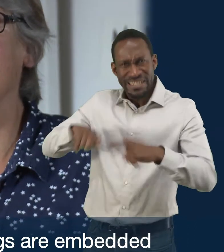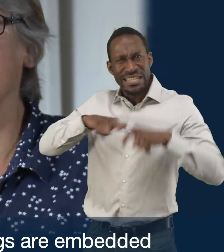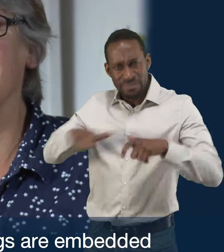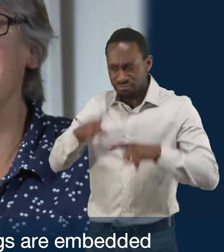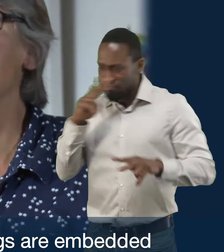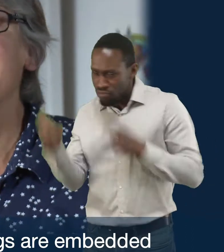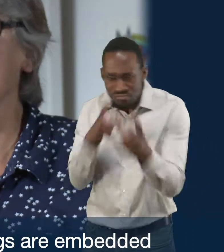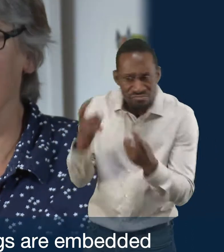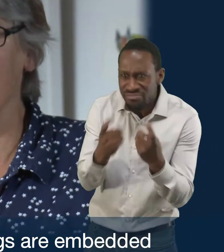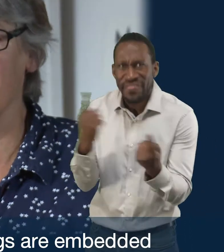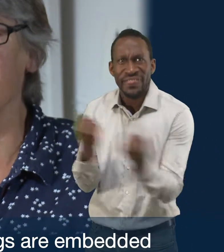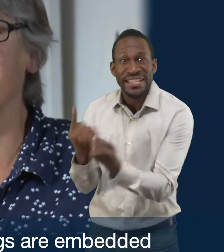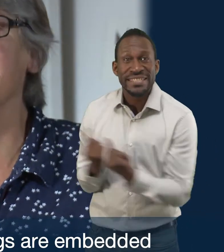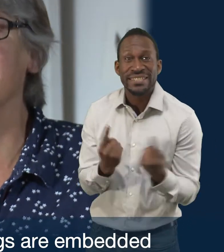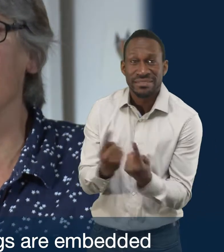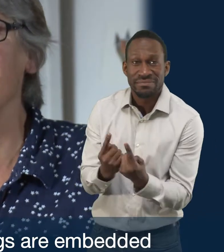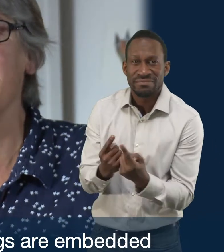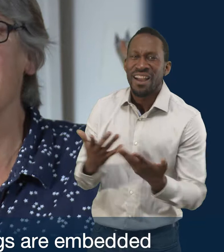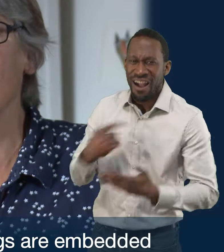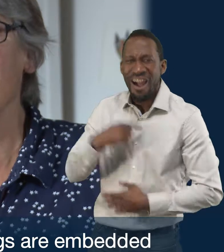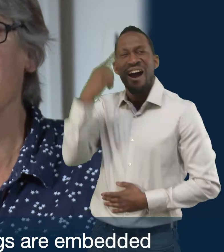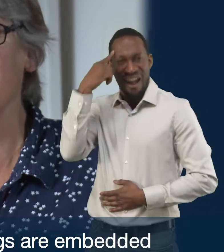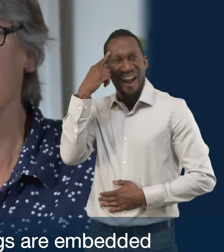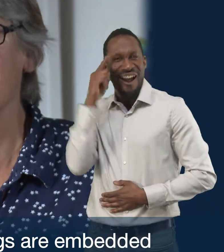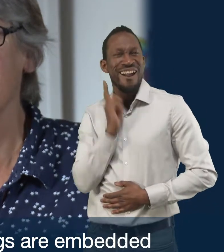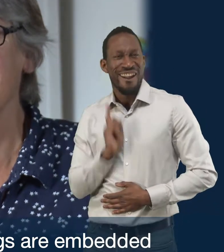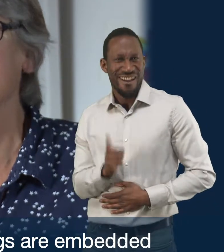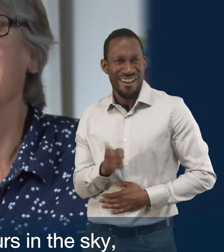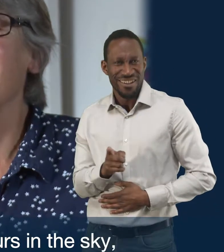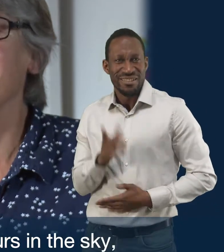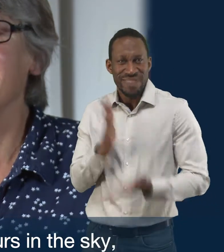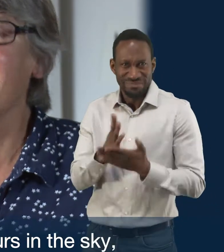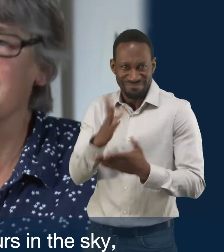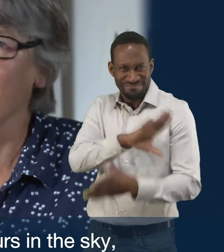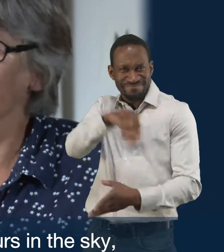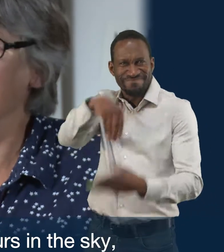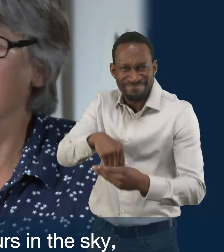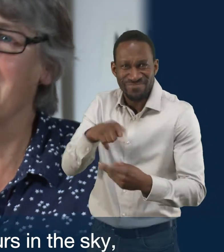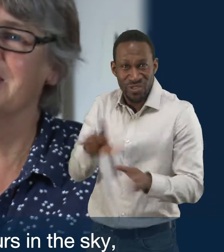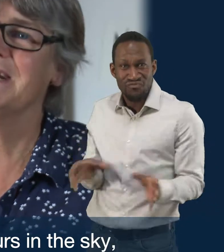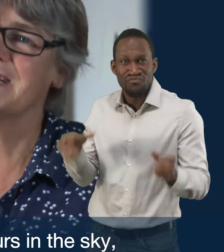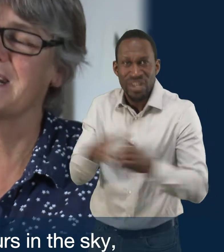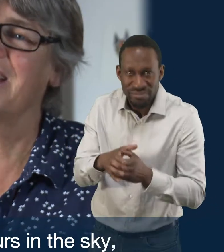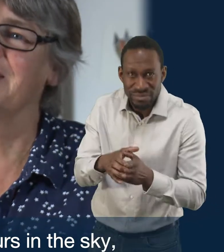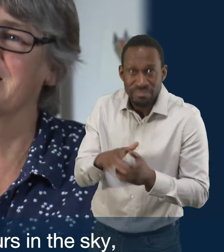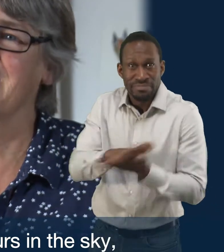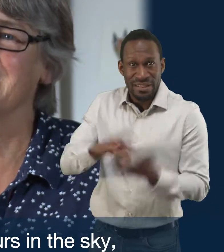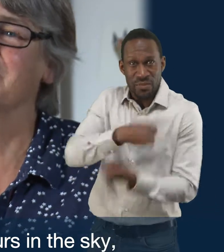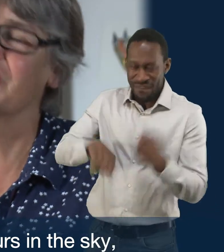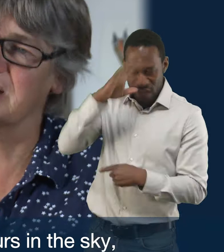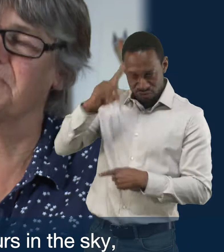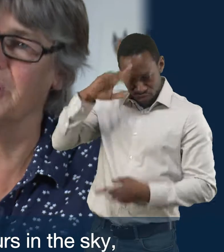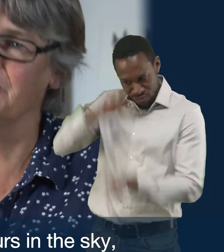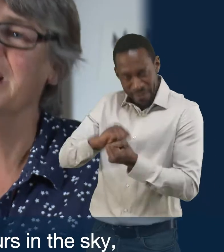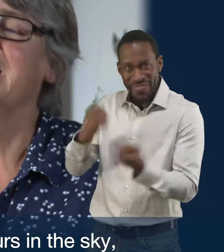are embedded in the group. They do not forget what sort of thing. There are so many colours in the sky. The sky